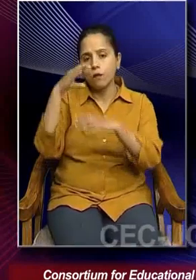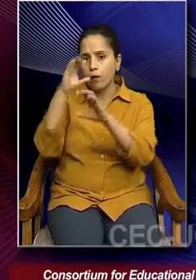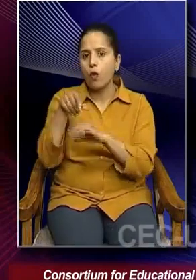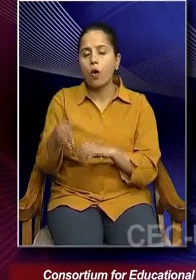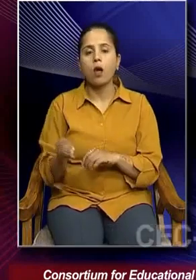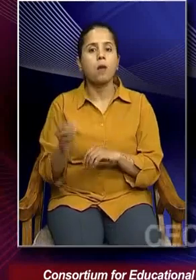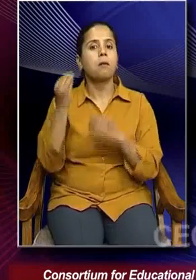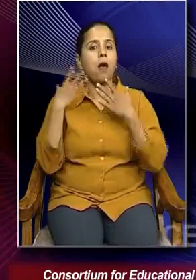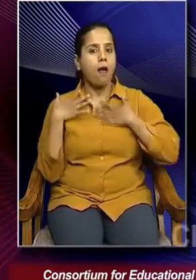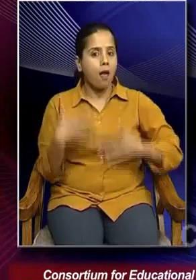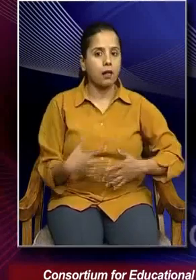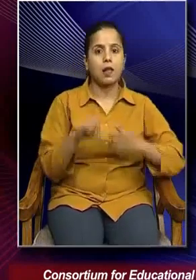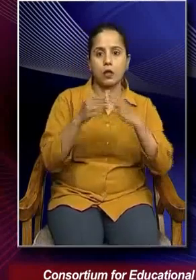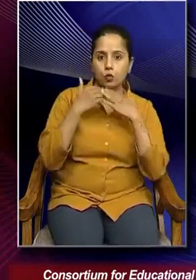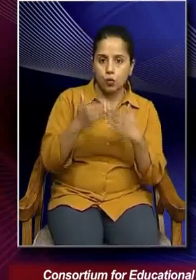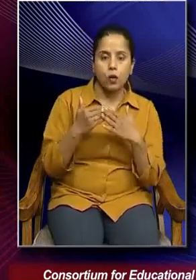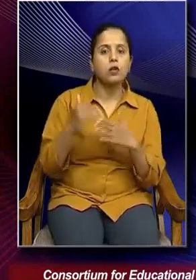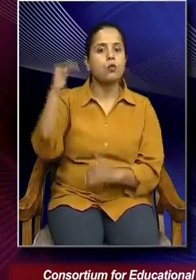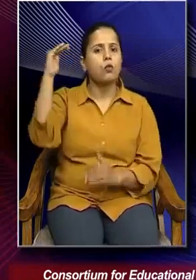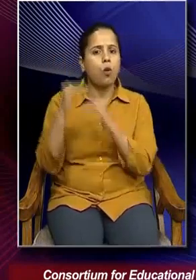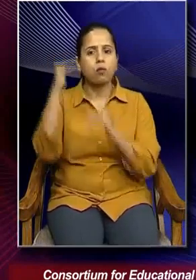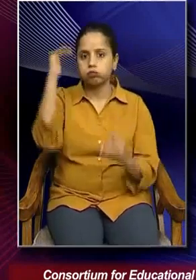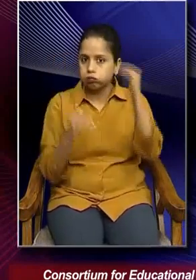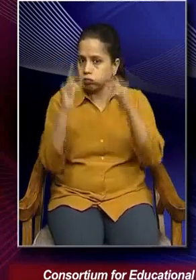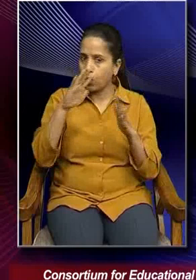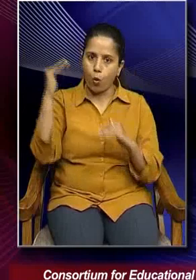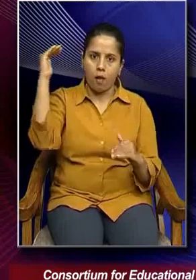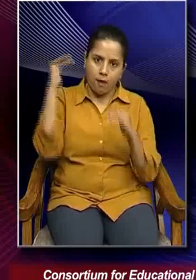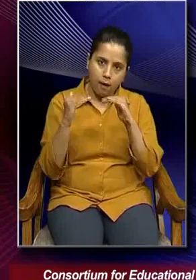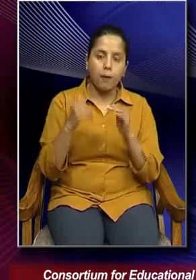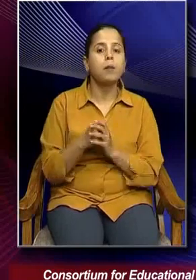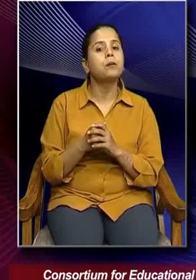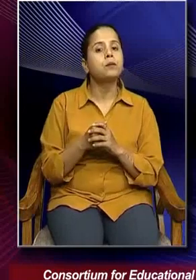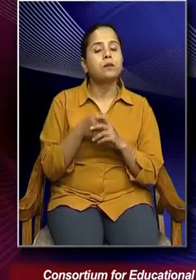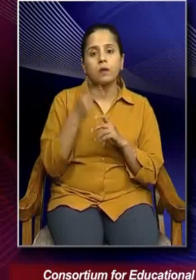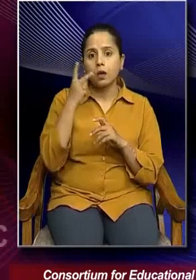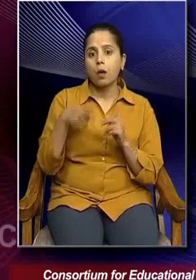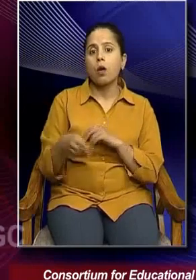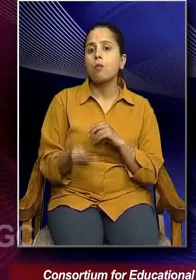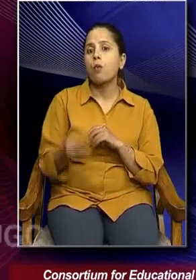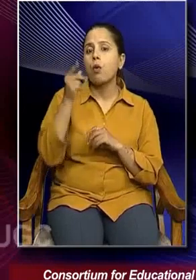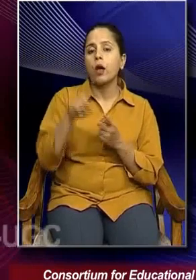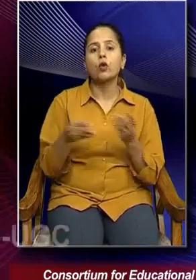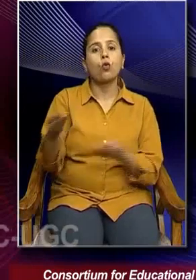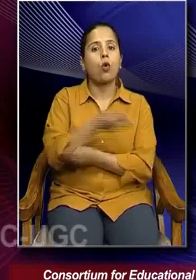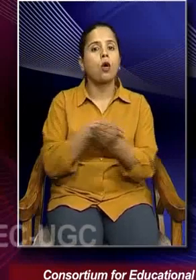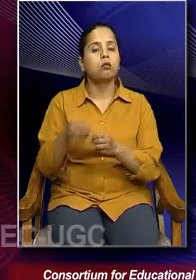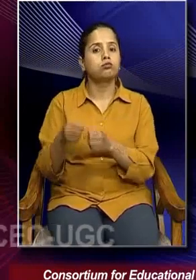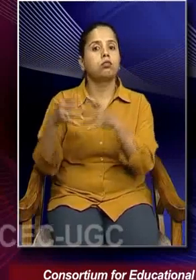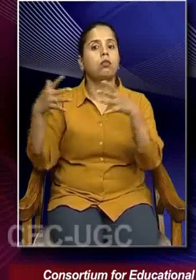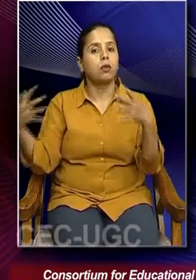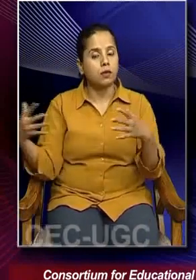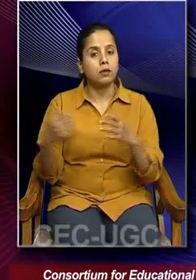the health, education, reducing inequalities, and spurring the wave of economic growth. So